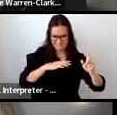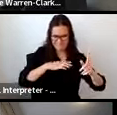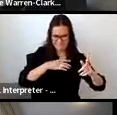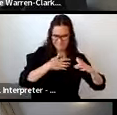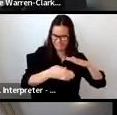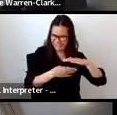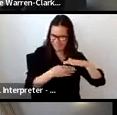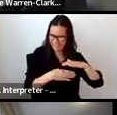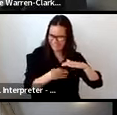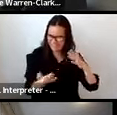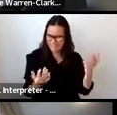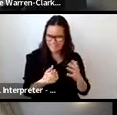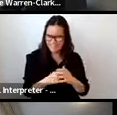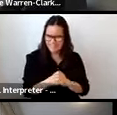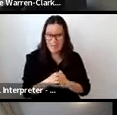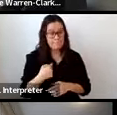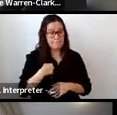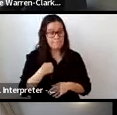therapy, the